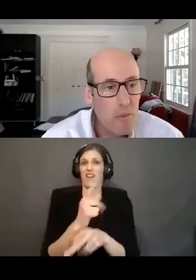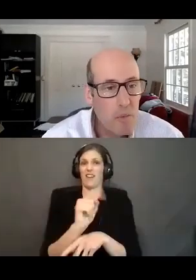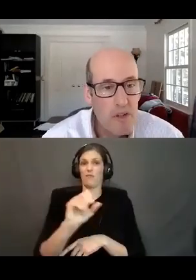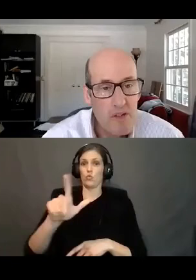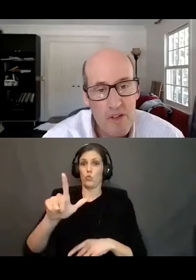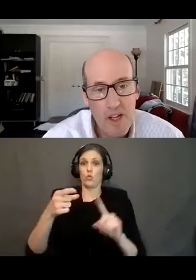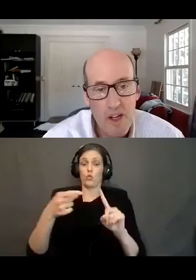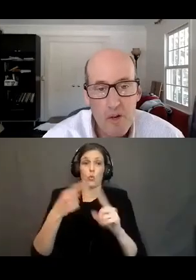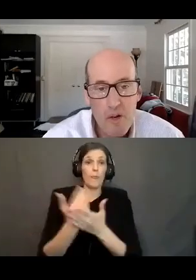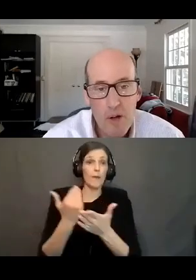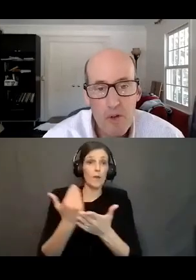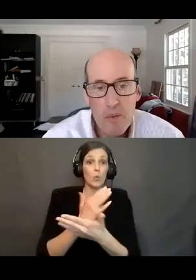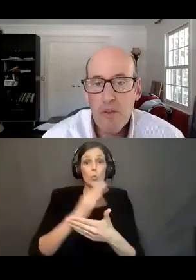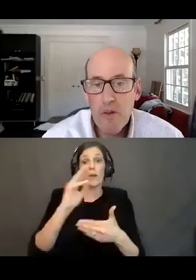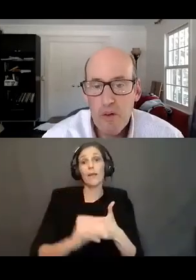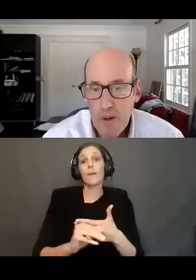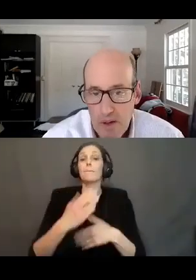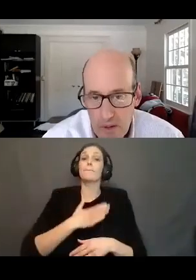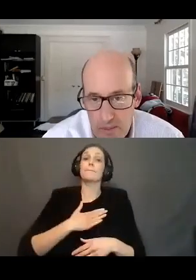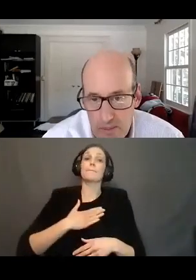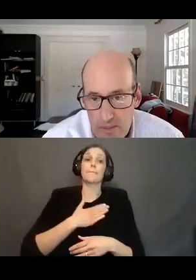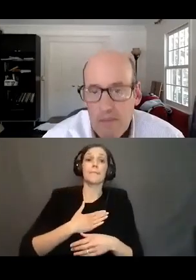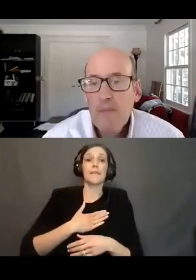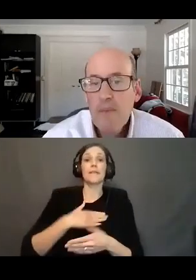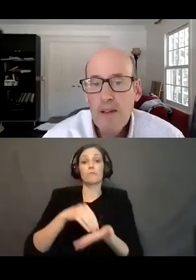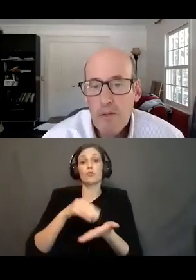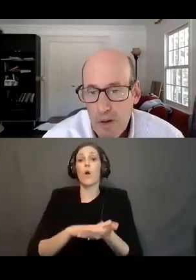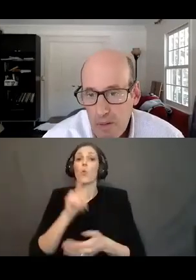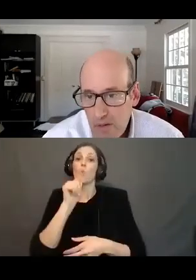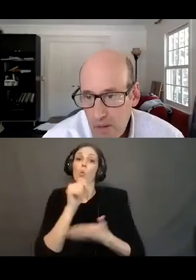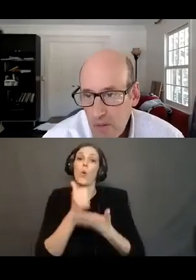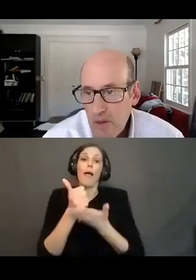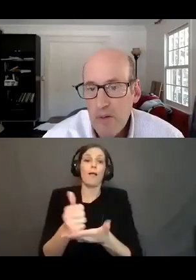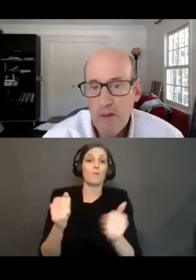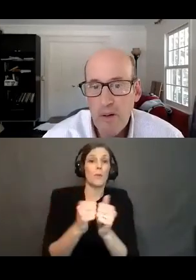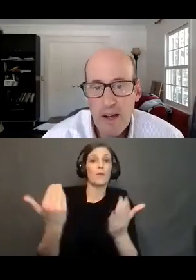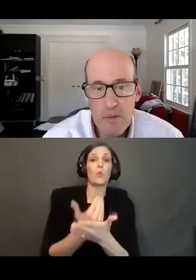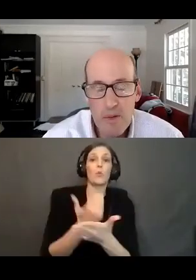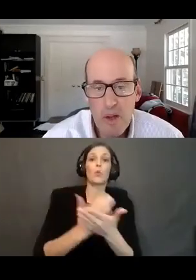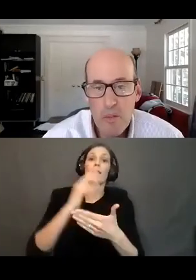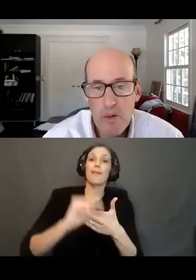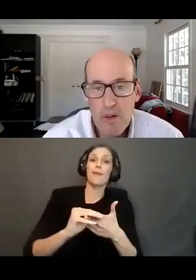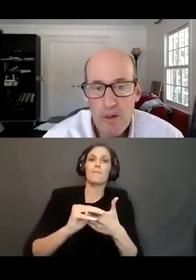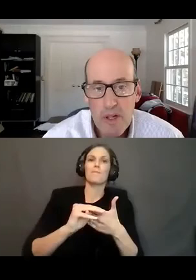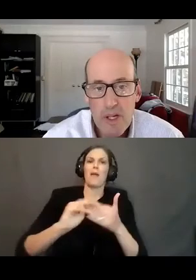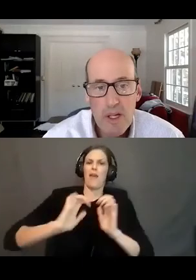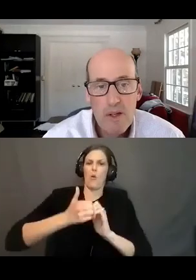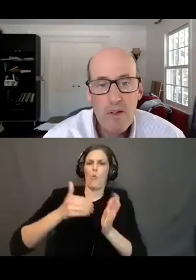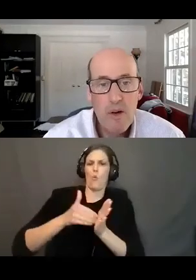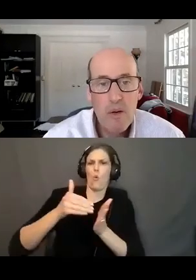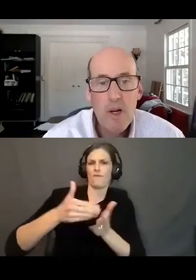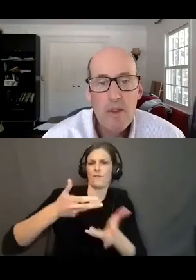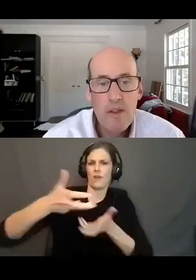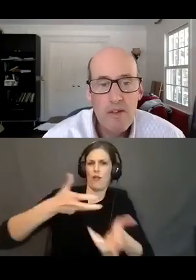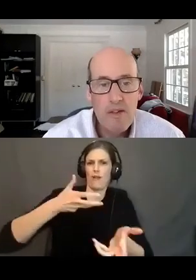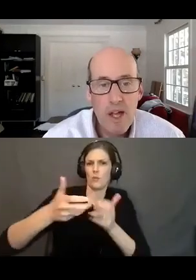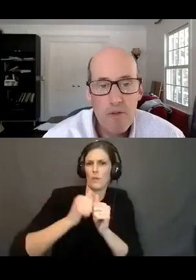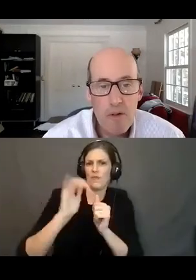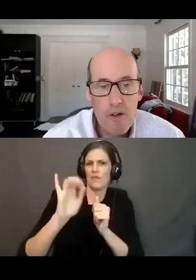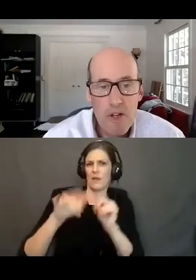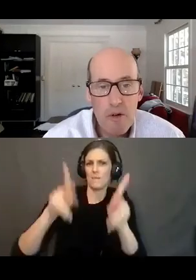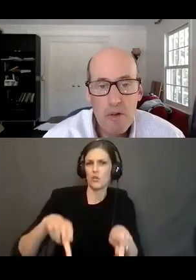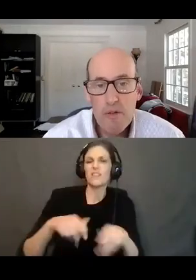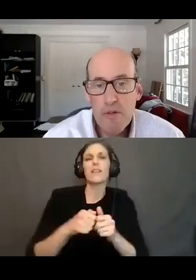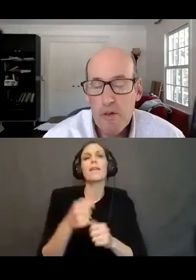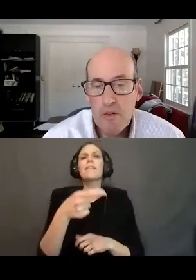curriculum. Please indicate who helped you with the new curriculum and the frequency with which you interacted with that person. So this is kind of